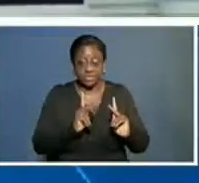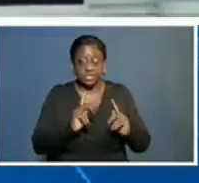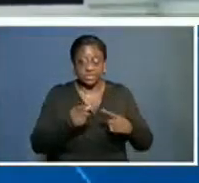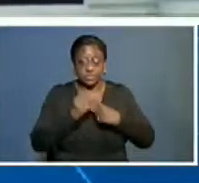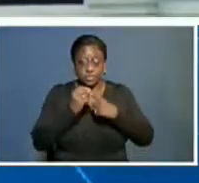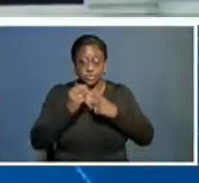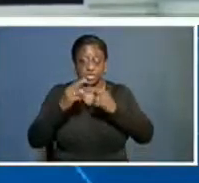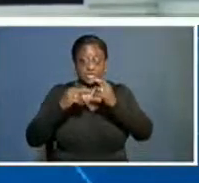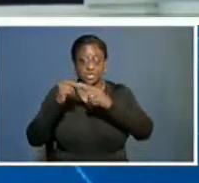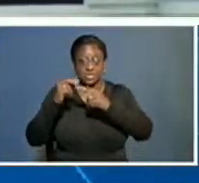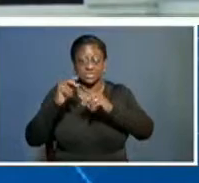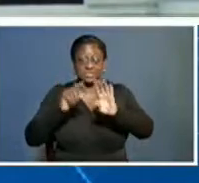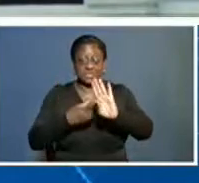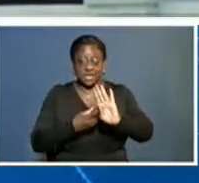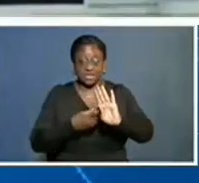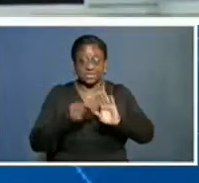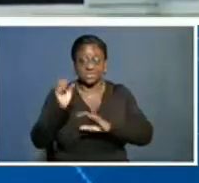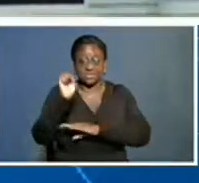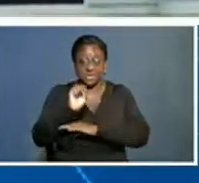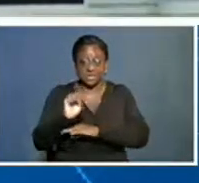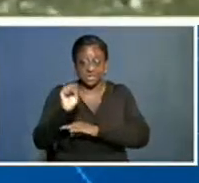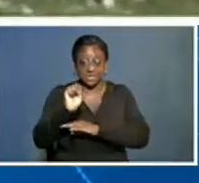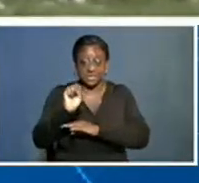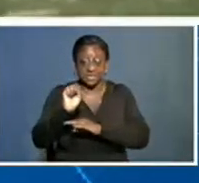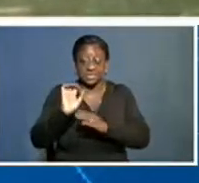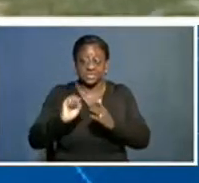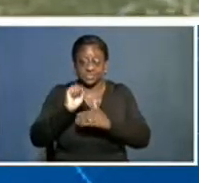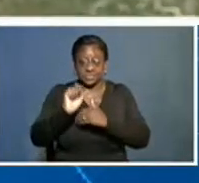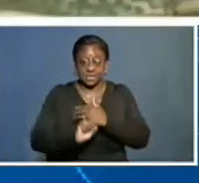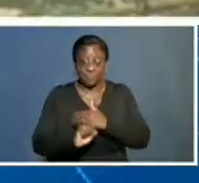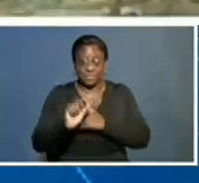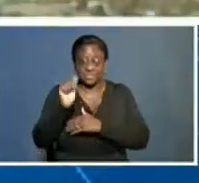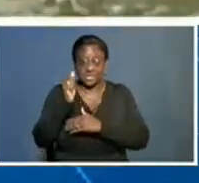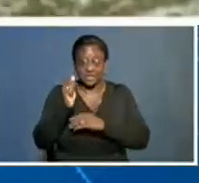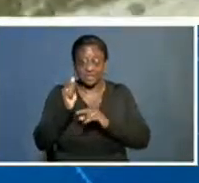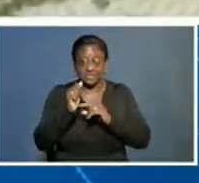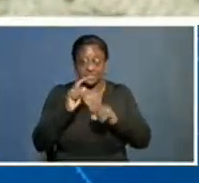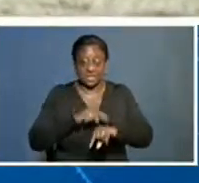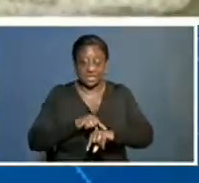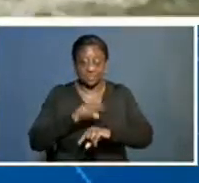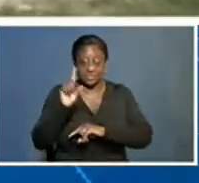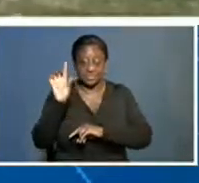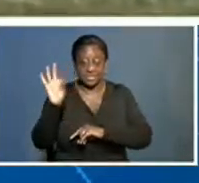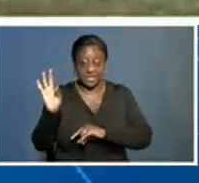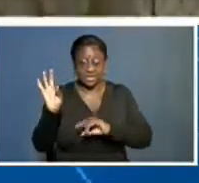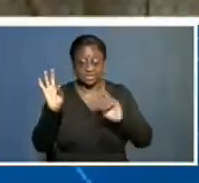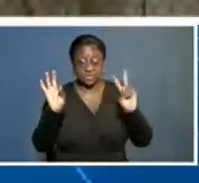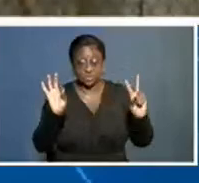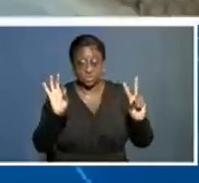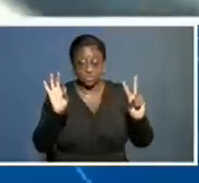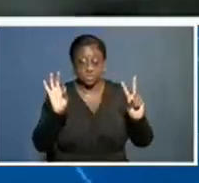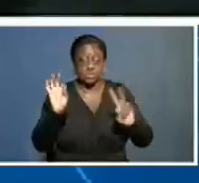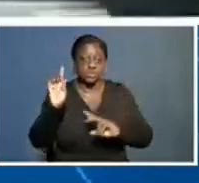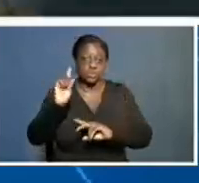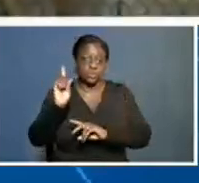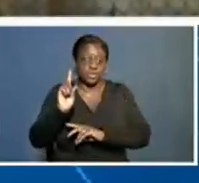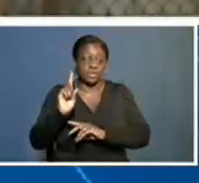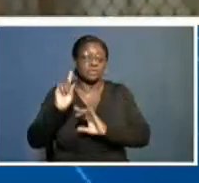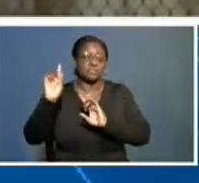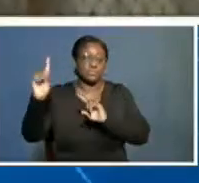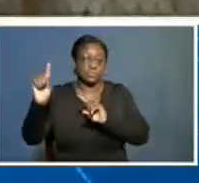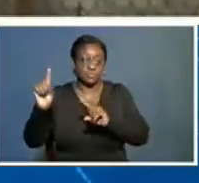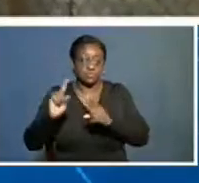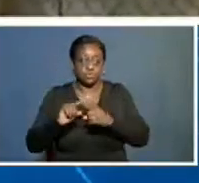sector takes place Saturday, September 10th from 9 a.m. to 2 p.m. at the Department of Labor's Rosetta Street